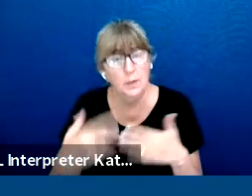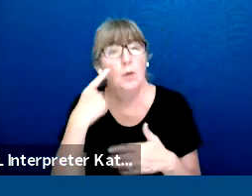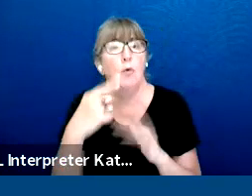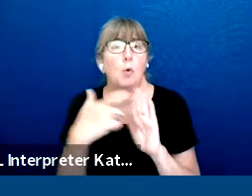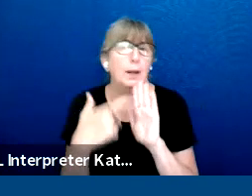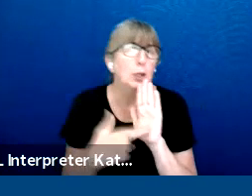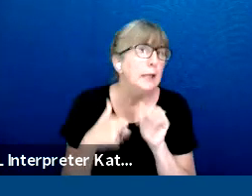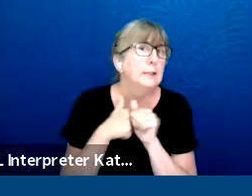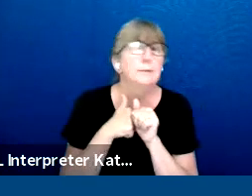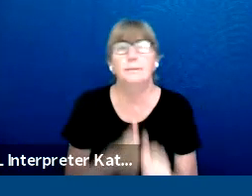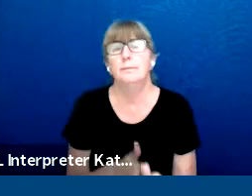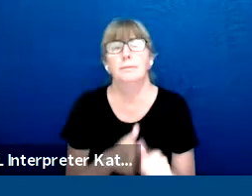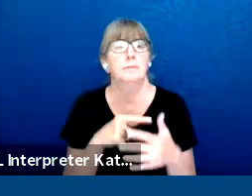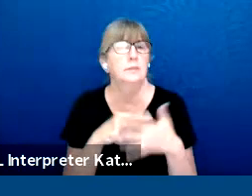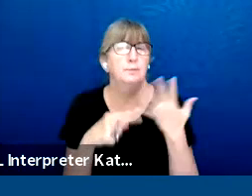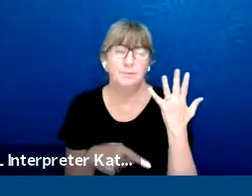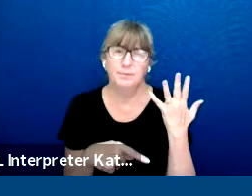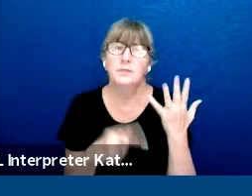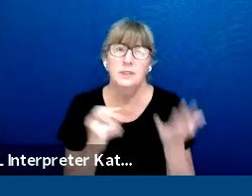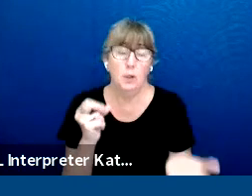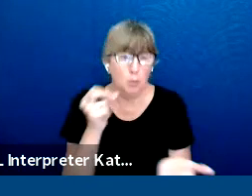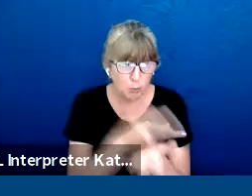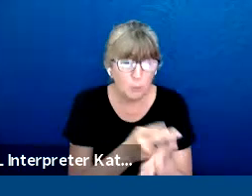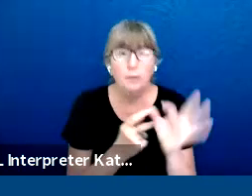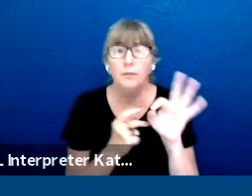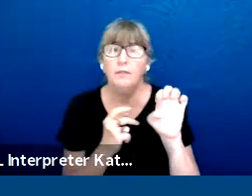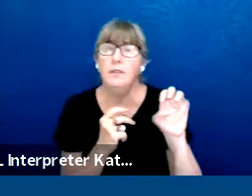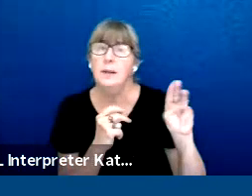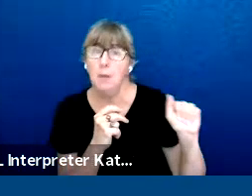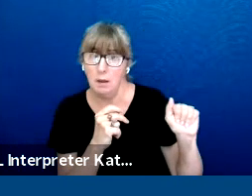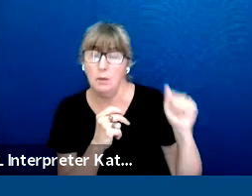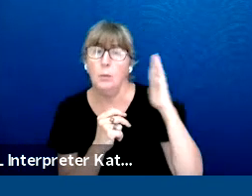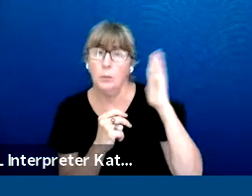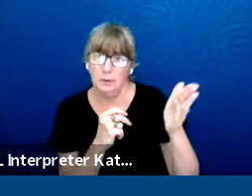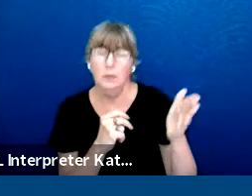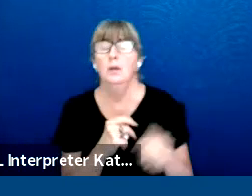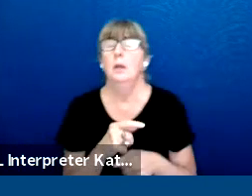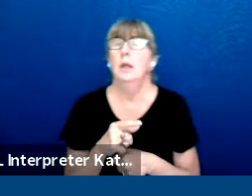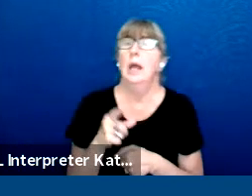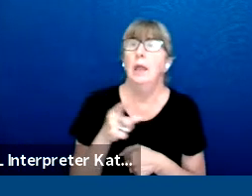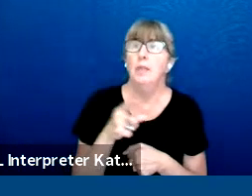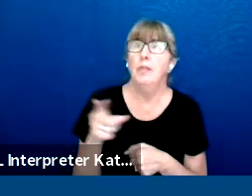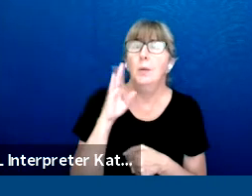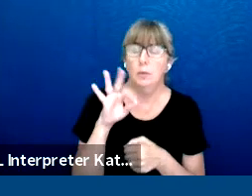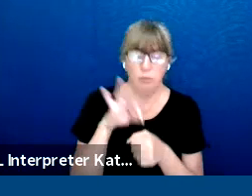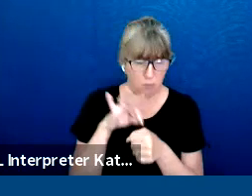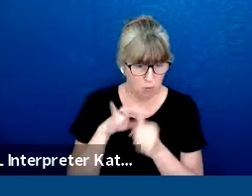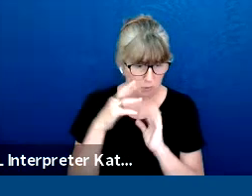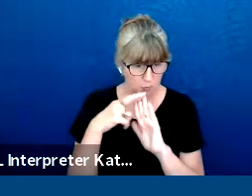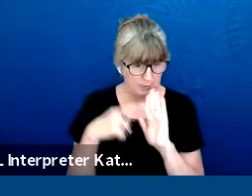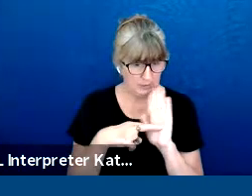regulations adopted and approved by FEMA. And I believe they're holding a vote on the regulations on